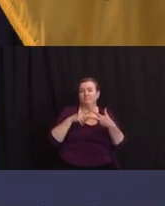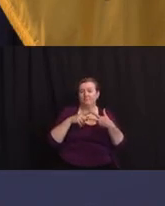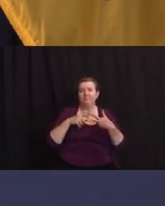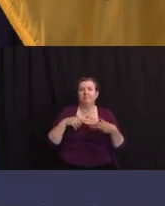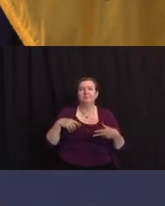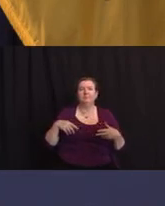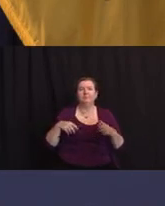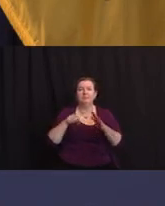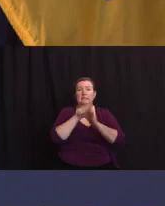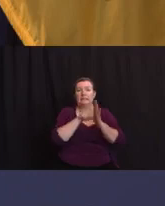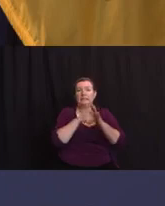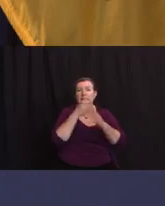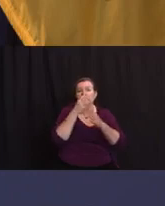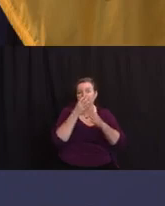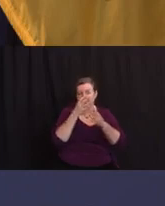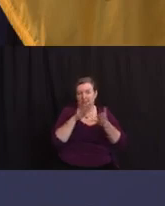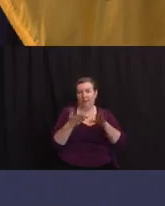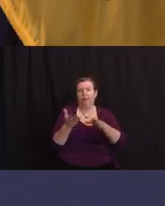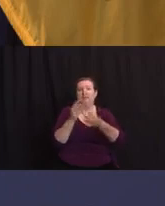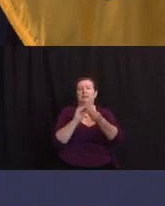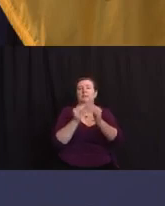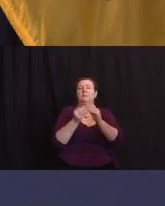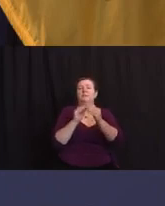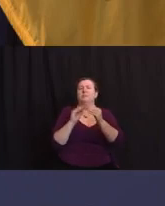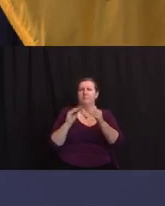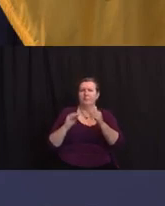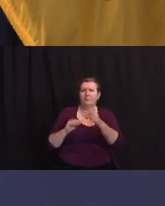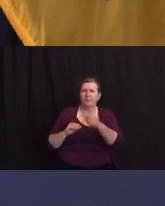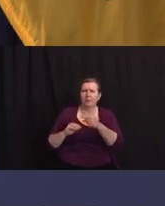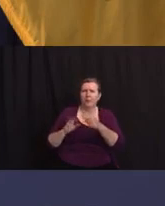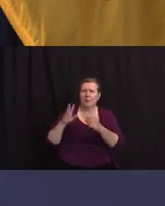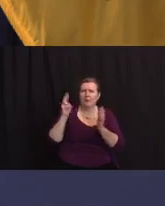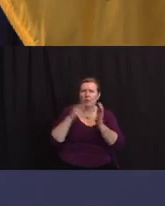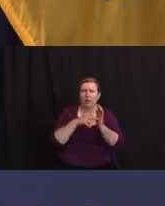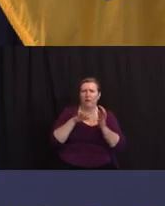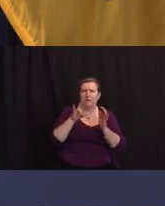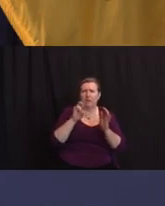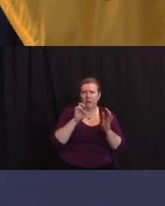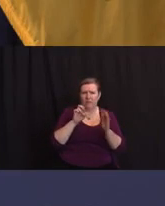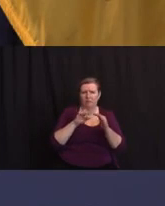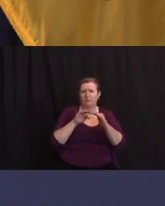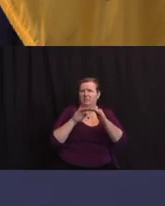approximately 2,700 fewer than the CDC death toll for the state, which is sitting at